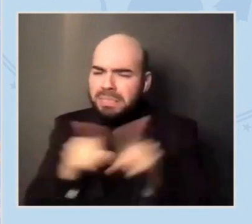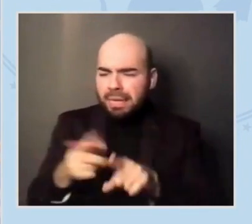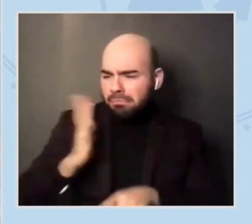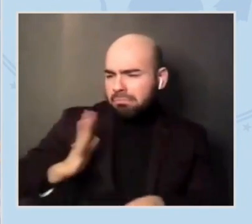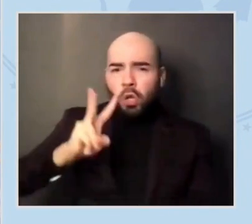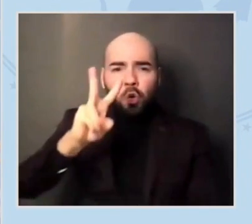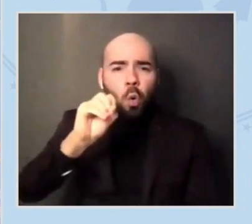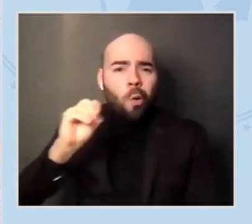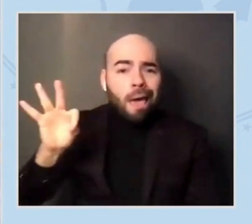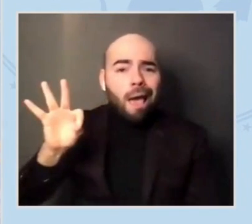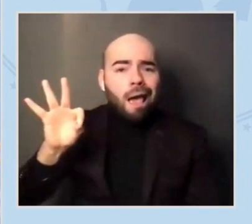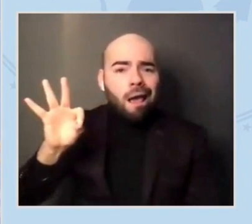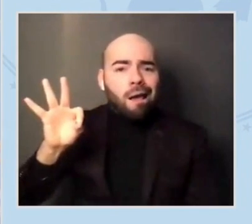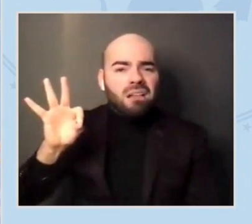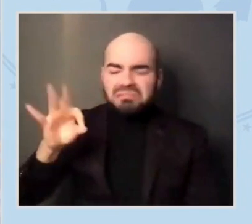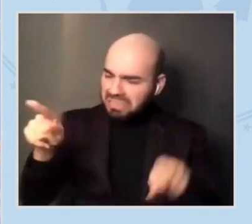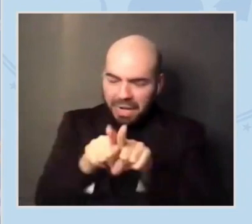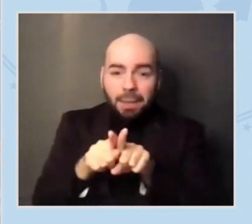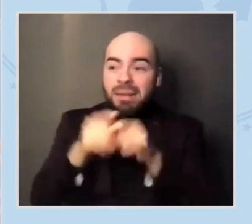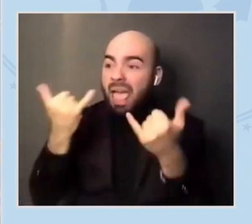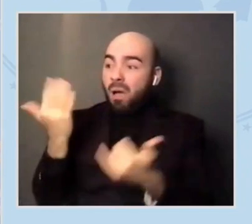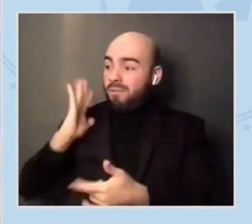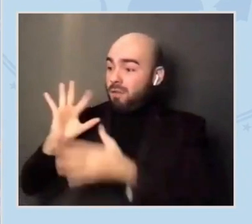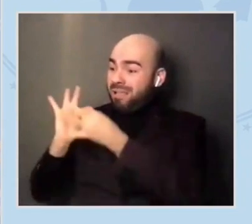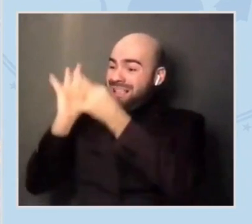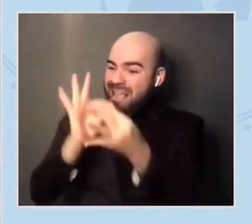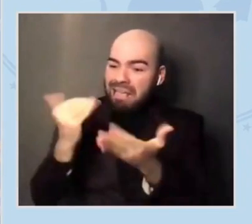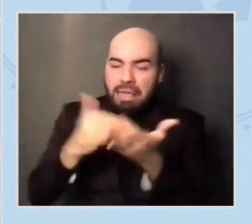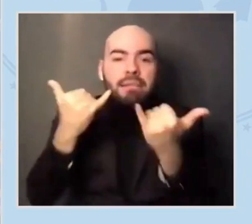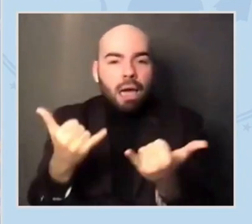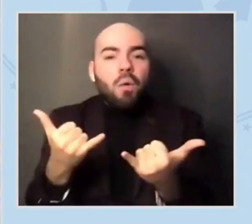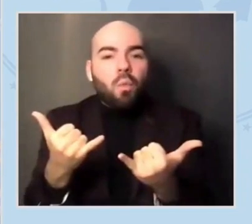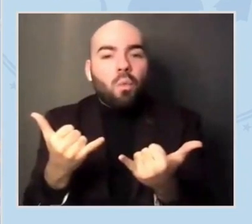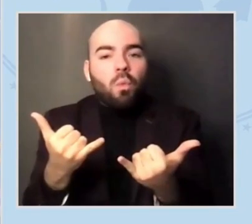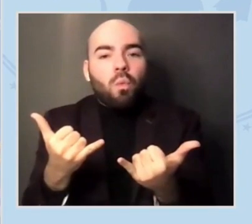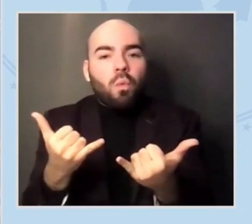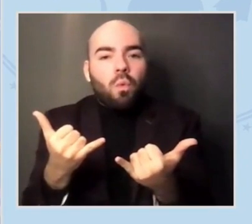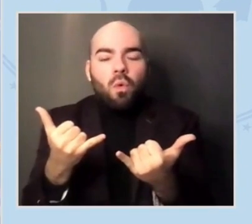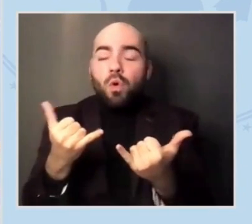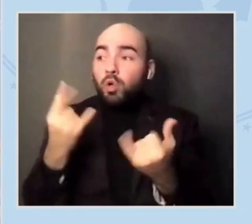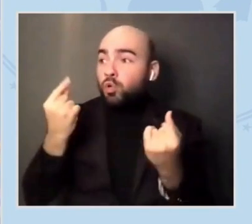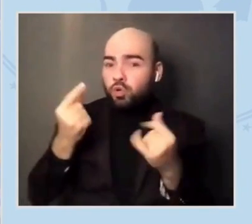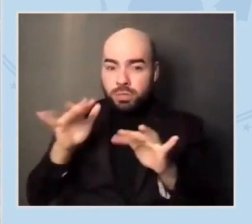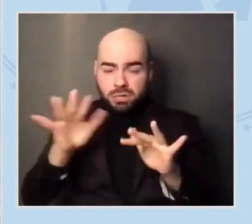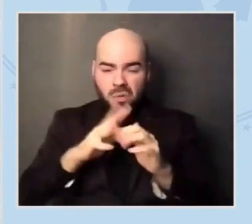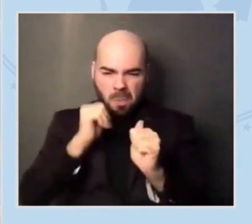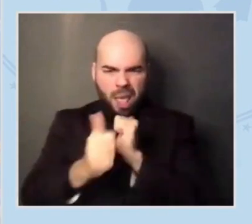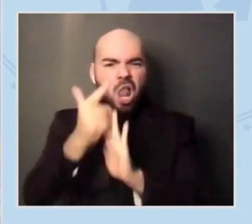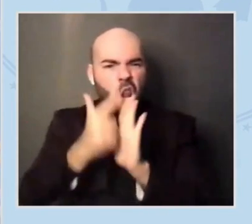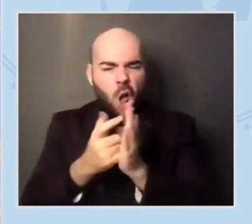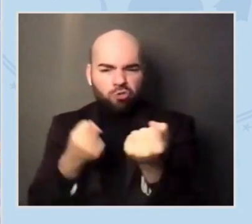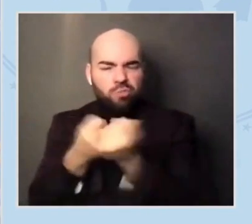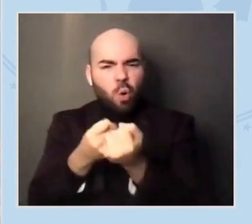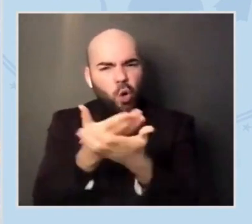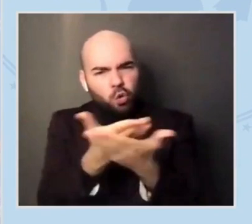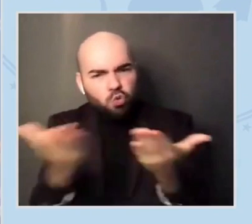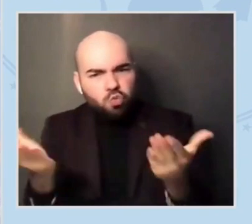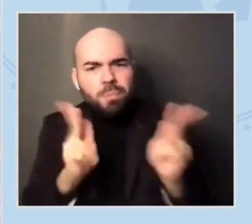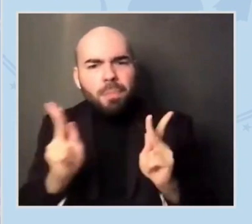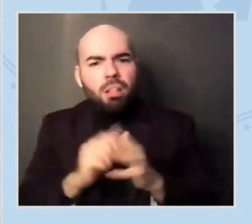come together and pass a robust package for relief to address these urgent needs. But any